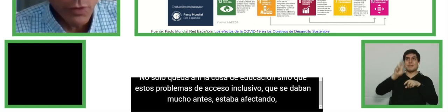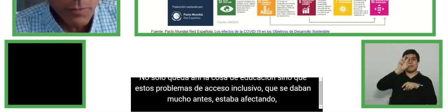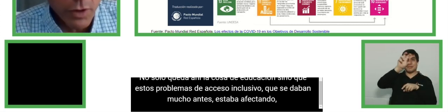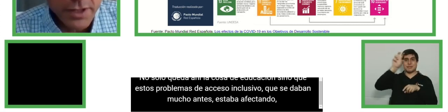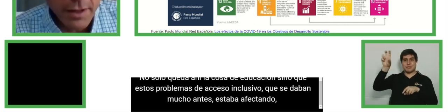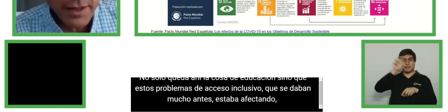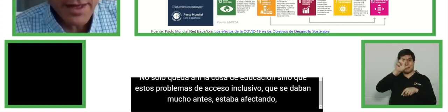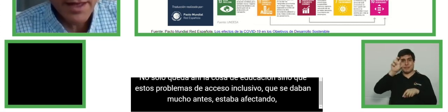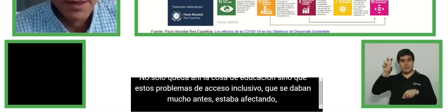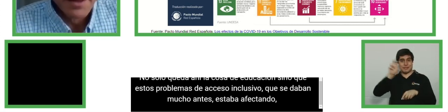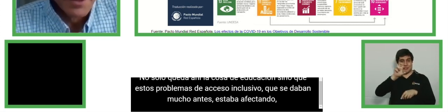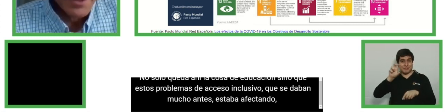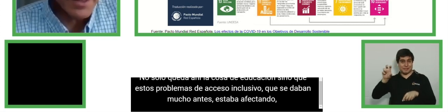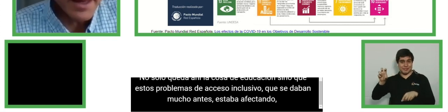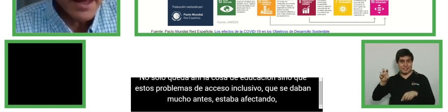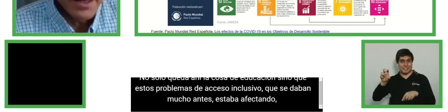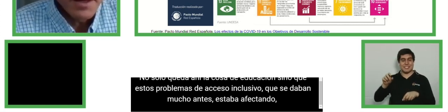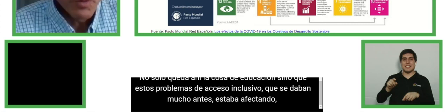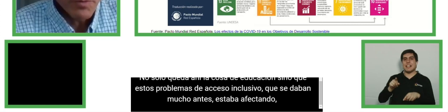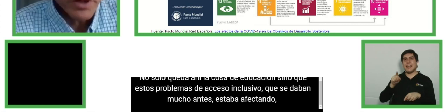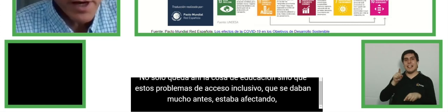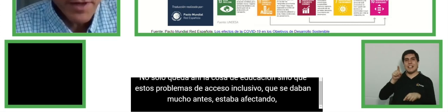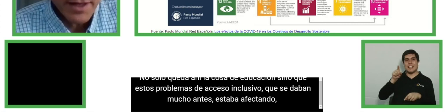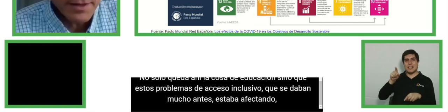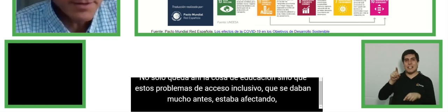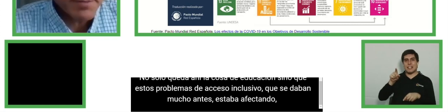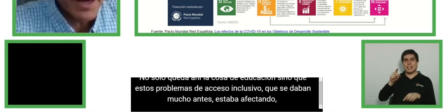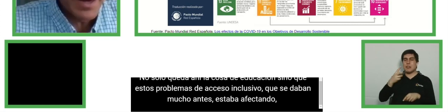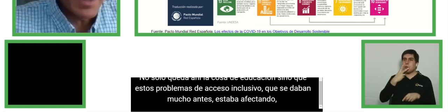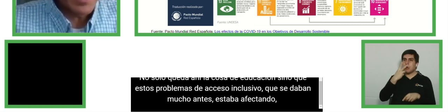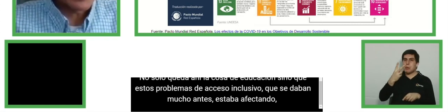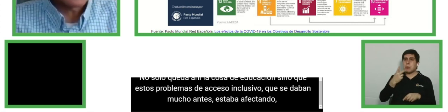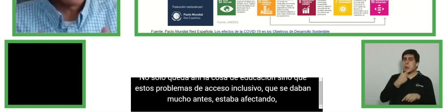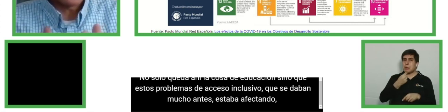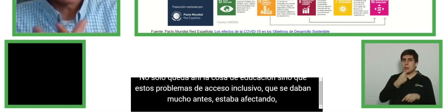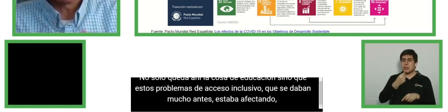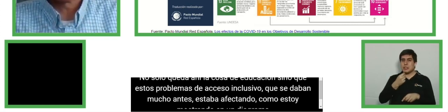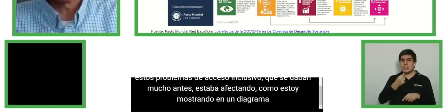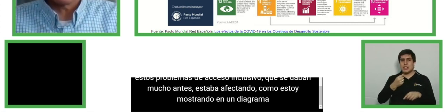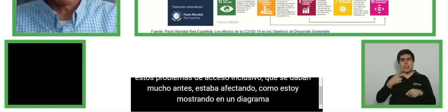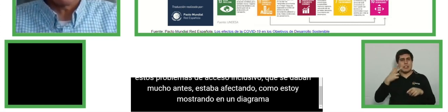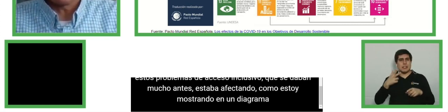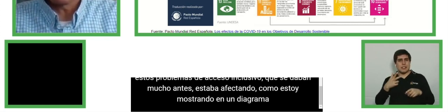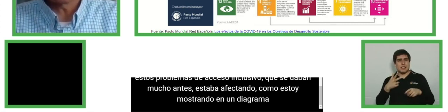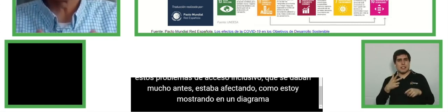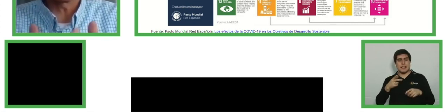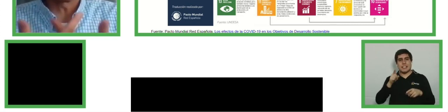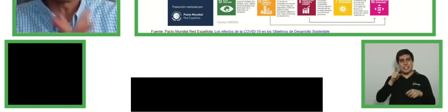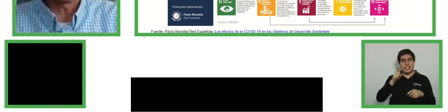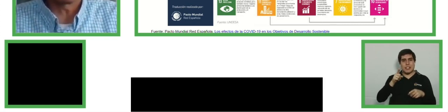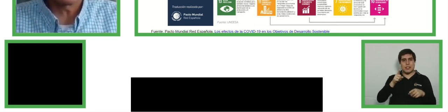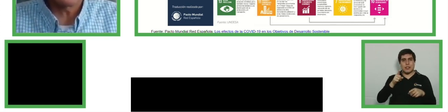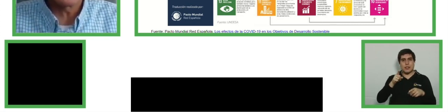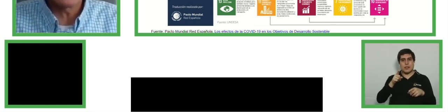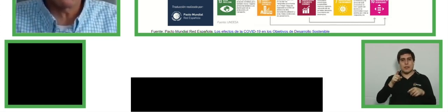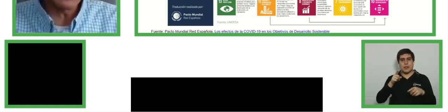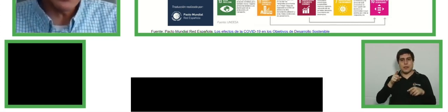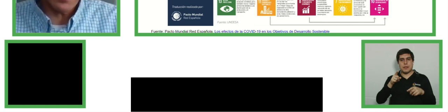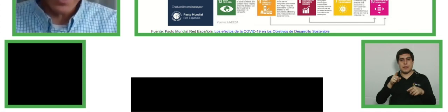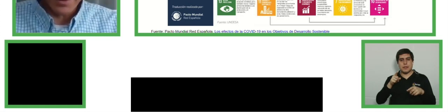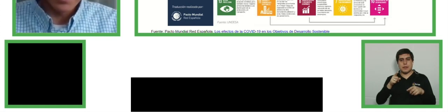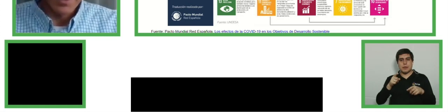description to show that the possibility to reduce inequality